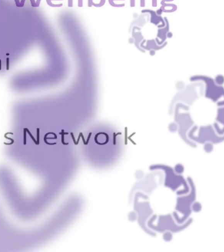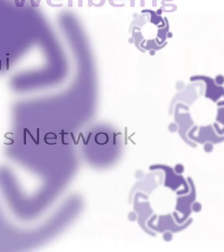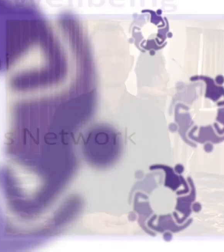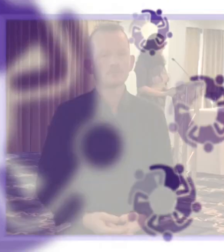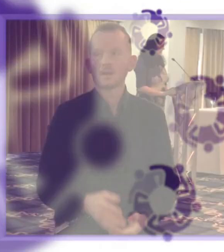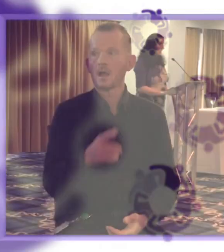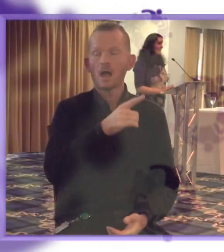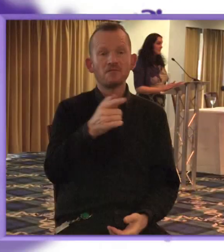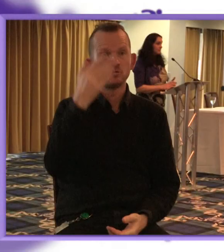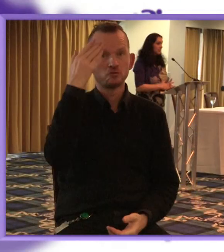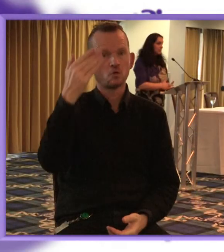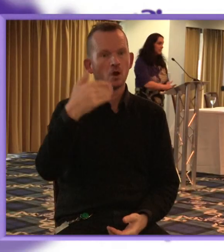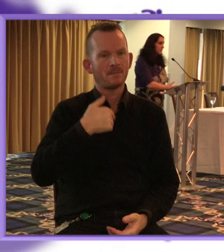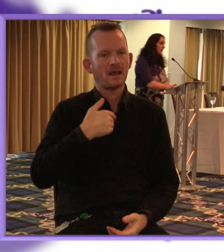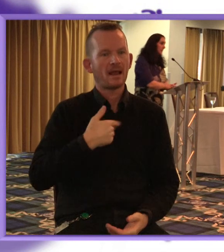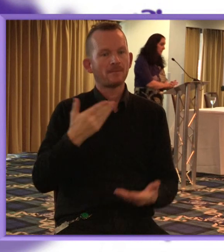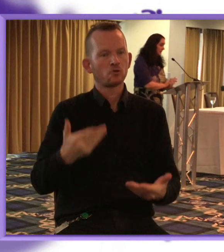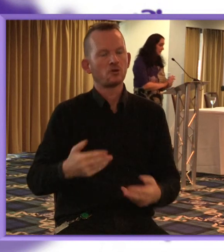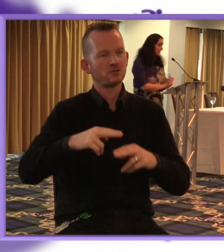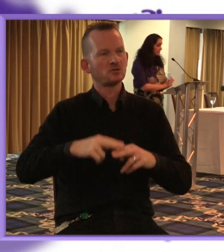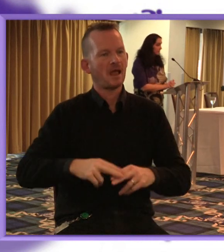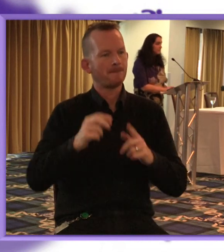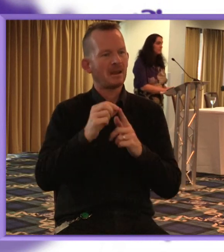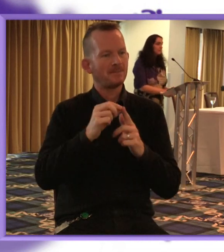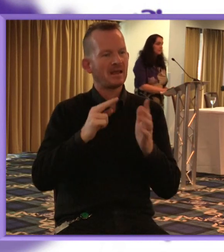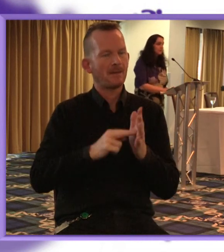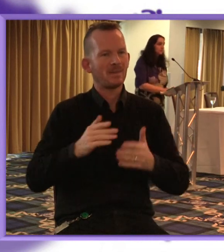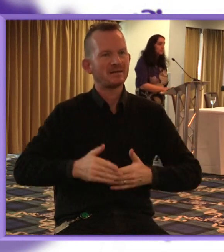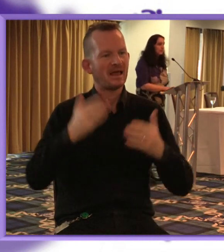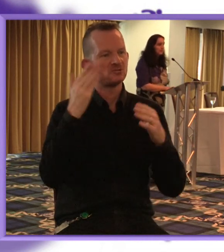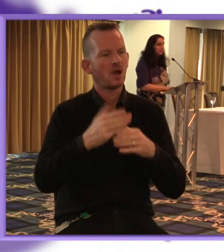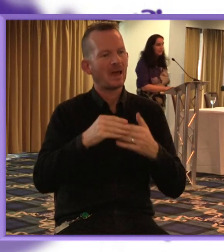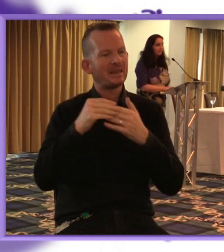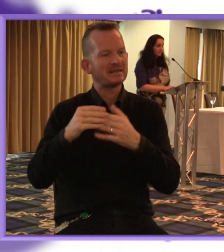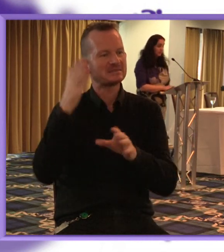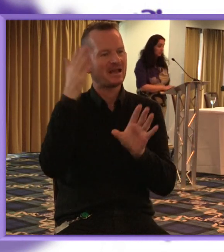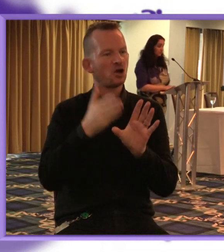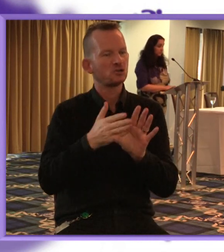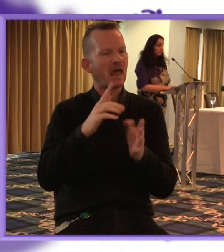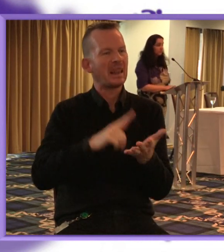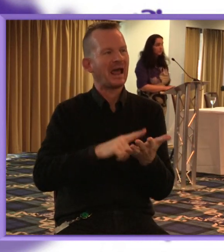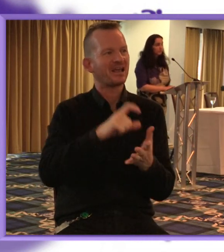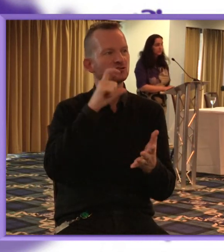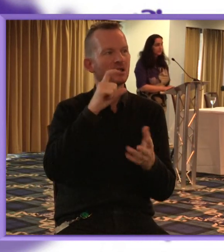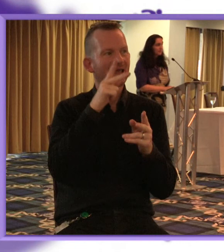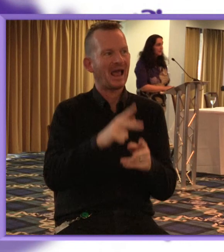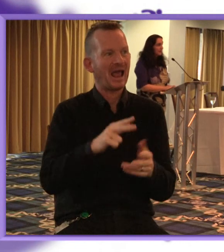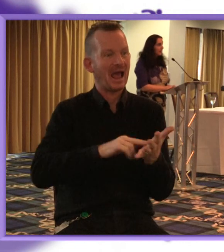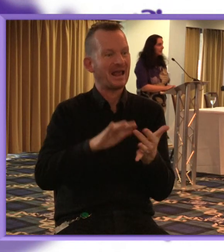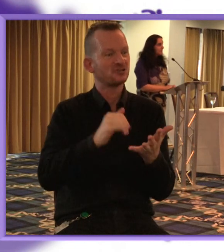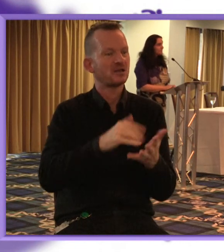For those of you who don't know me, I am currently chair of the PPN, and my day job is as lead psychologist at Lancashire Care NHS Foundation